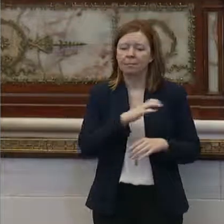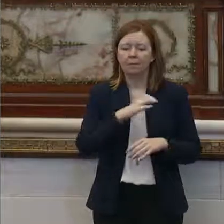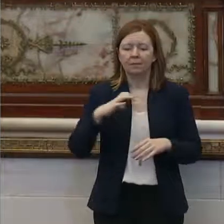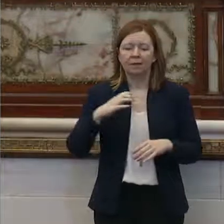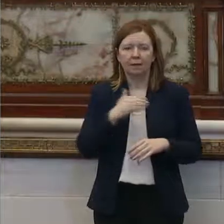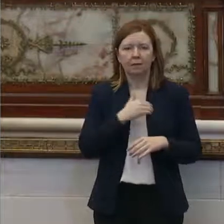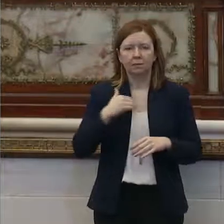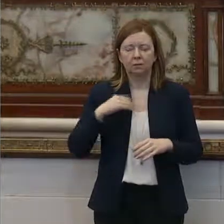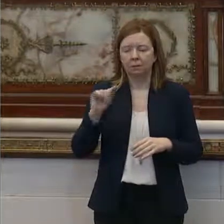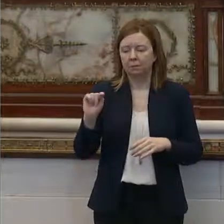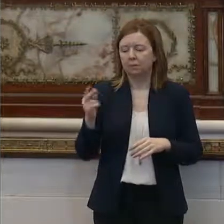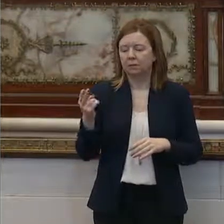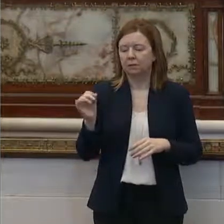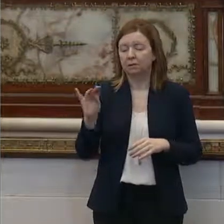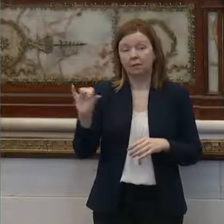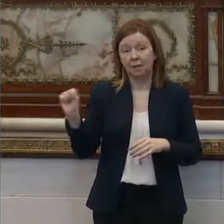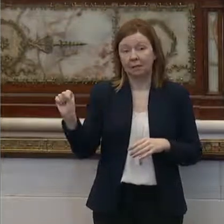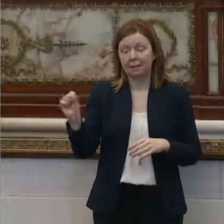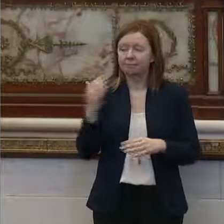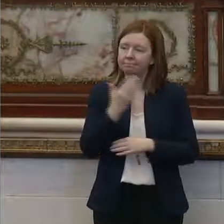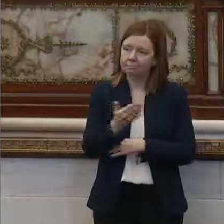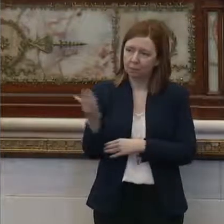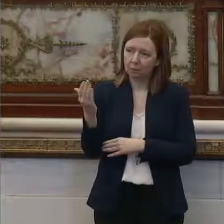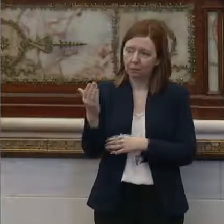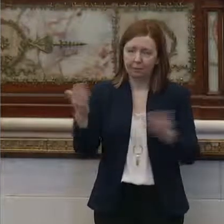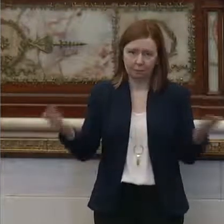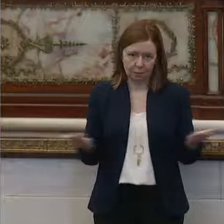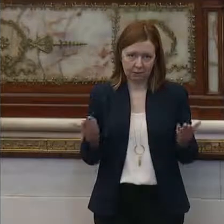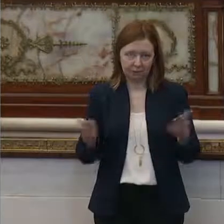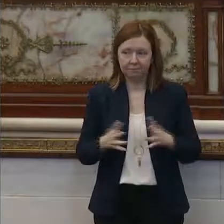Councilmember Thomas. Good morning, present.